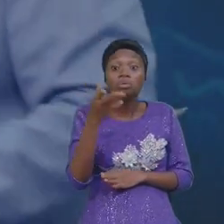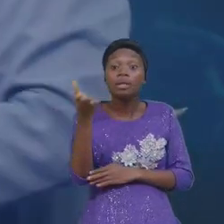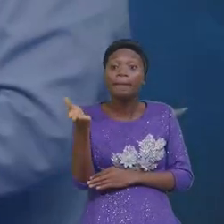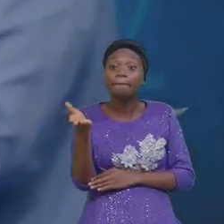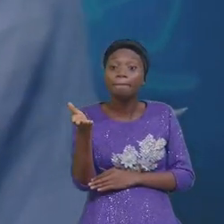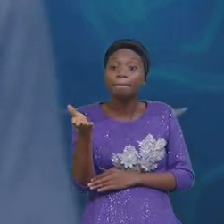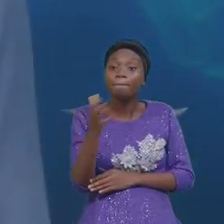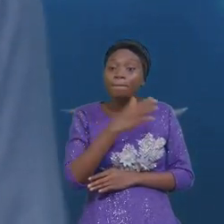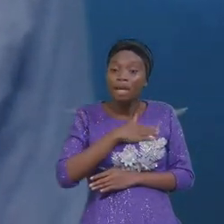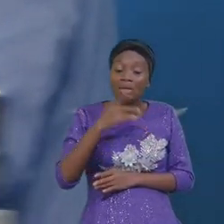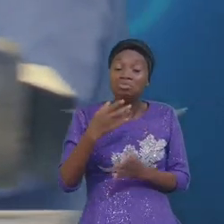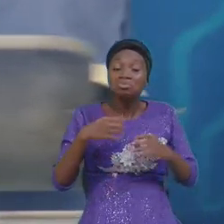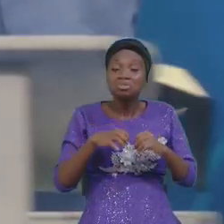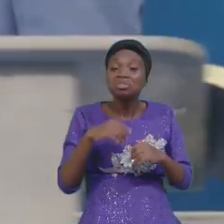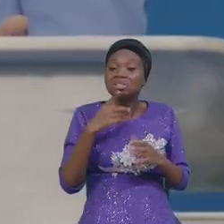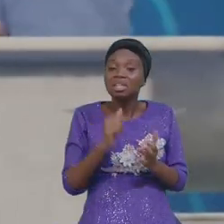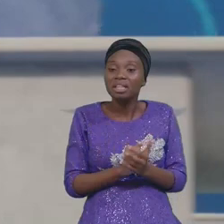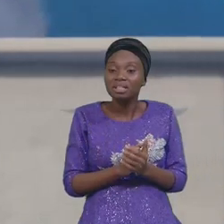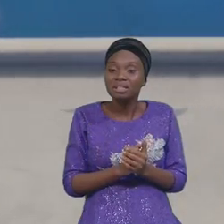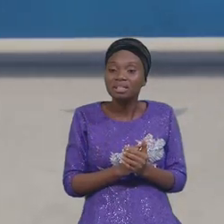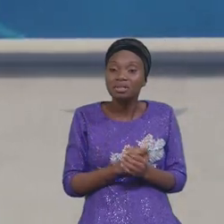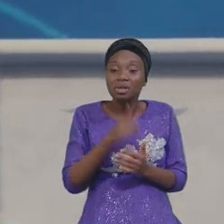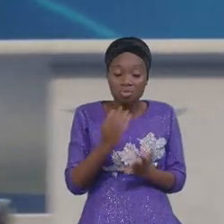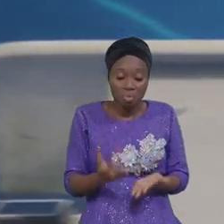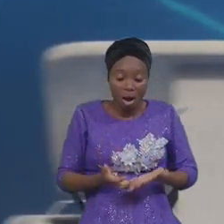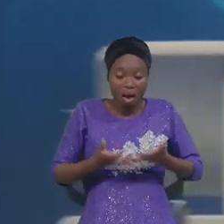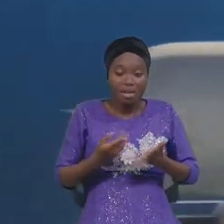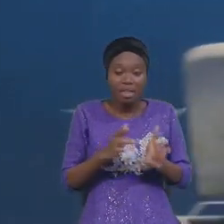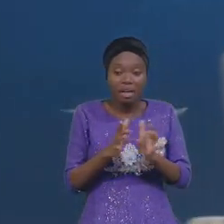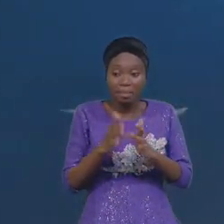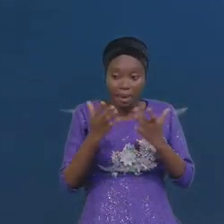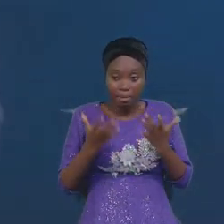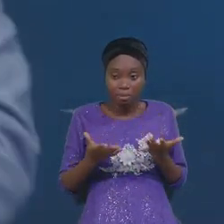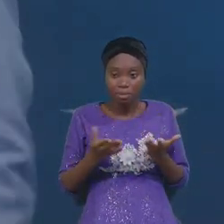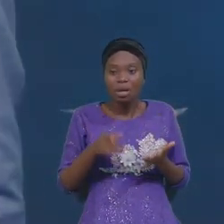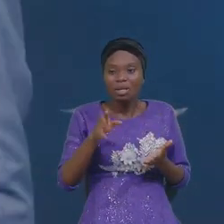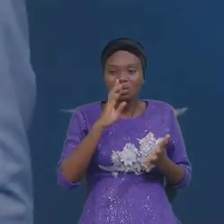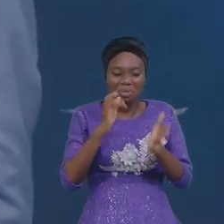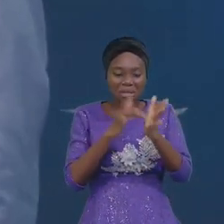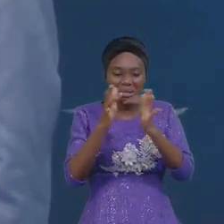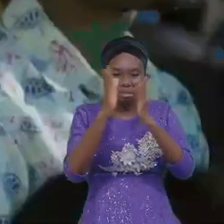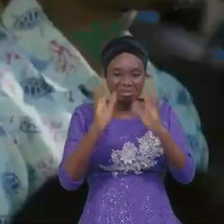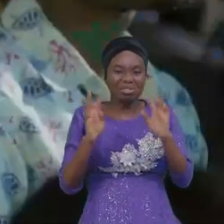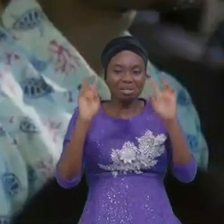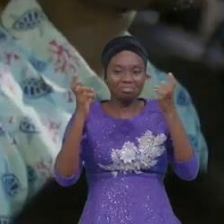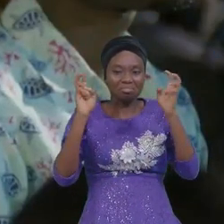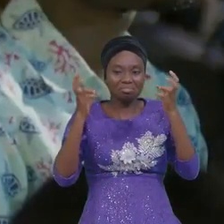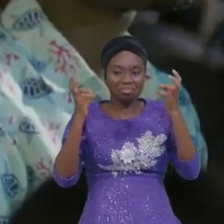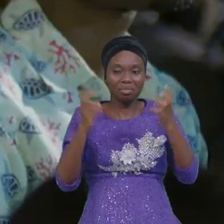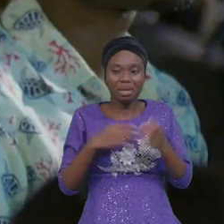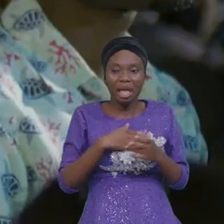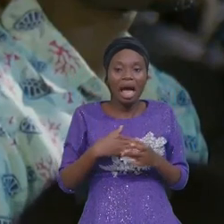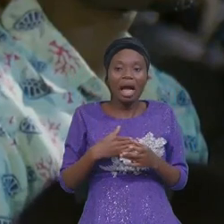you even say you carry the Bible, you are Christian in quote. I was